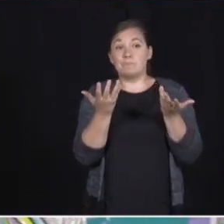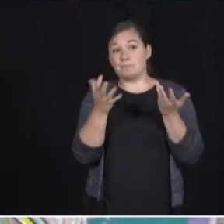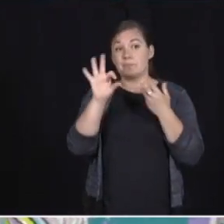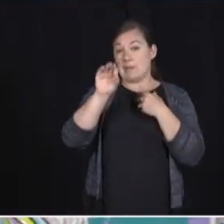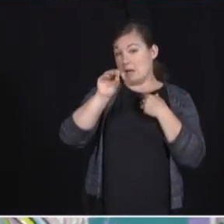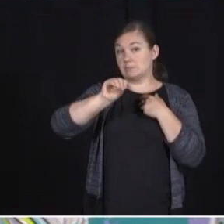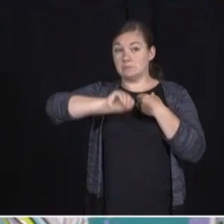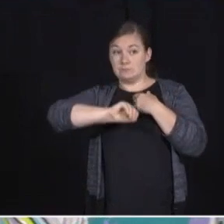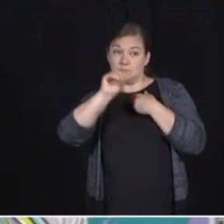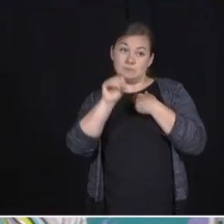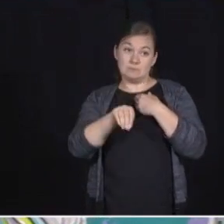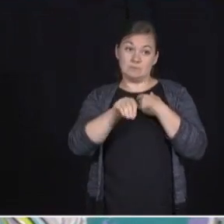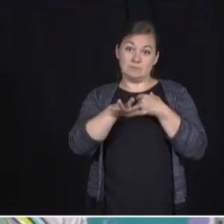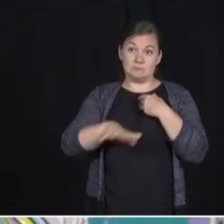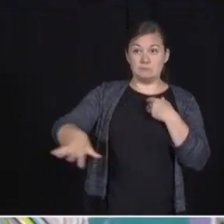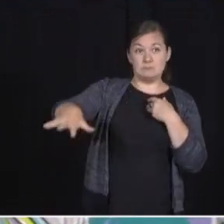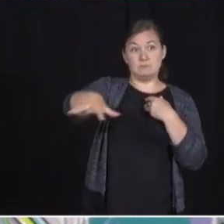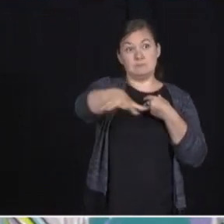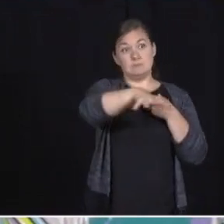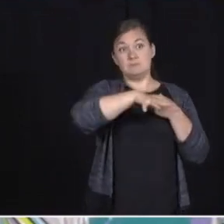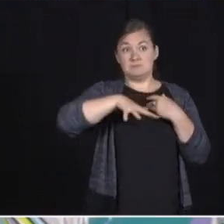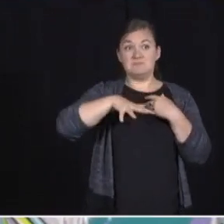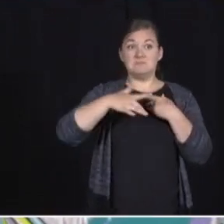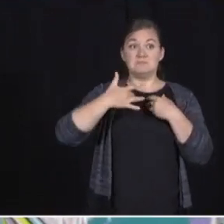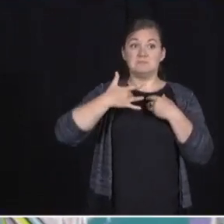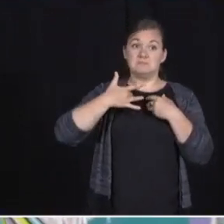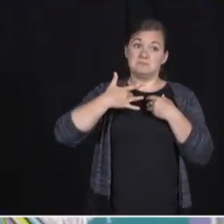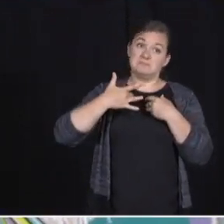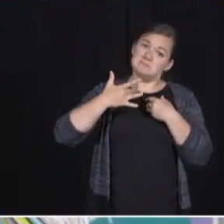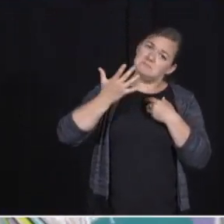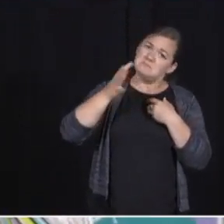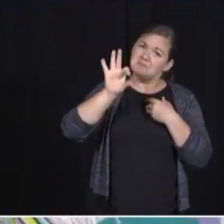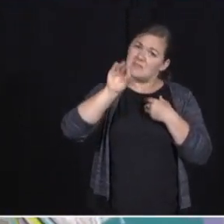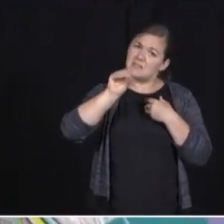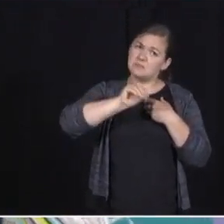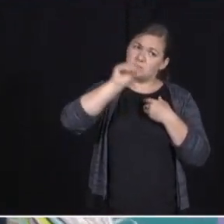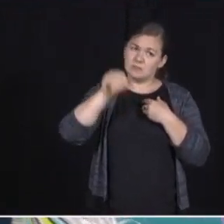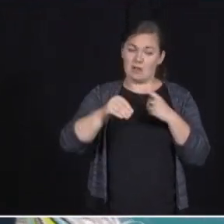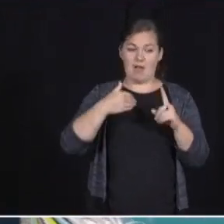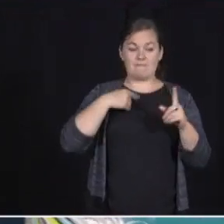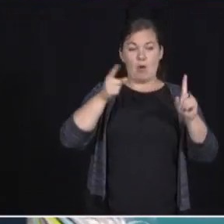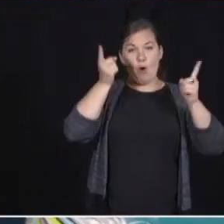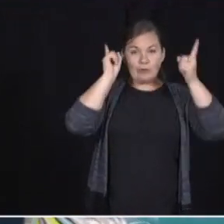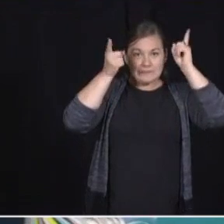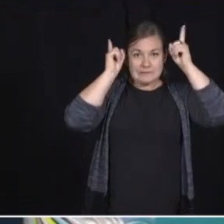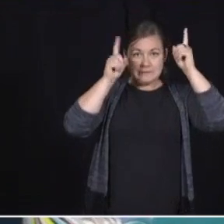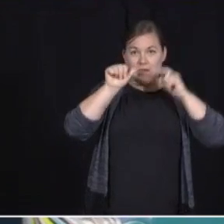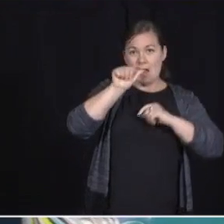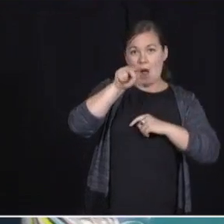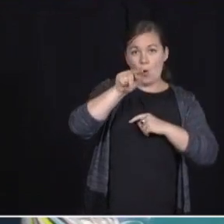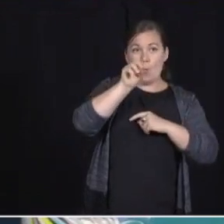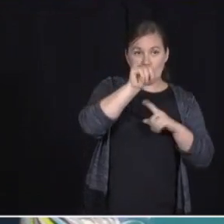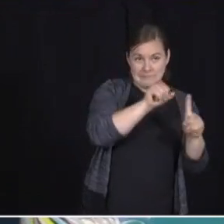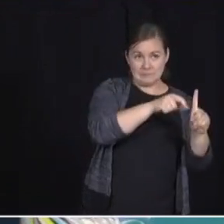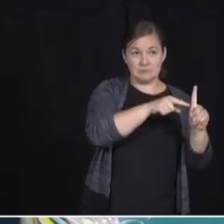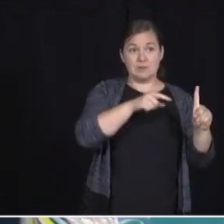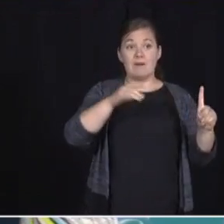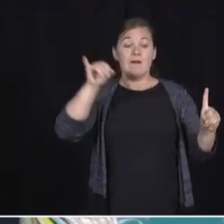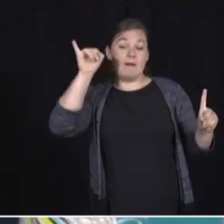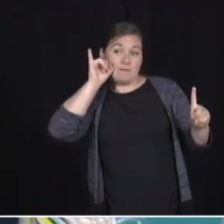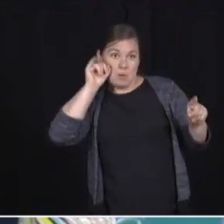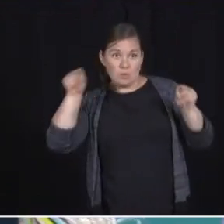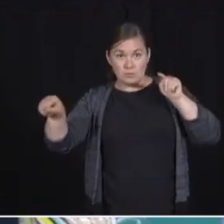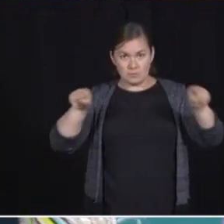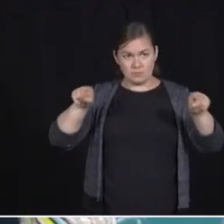of this work on about 90% of Androids and about 80% of iPhones, and the reason is, and you got it, that they're older phones